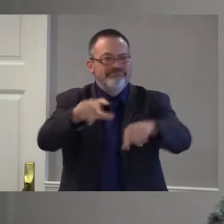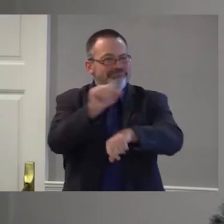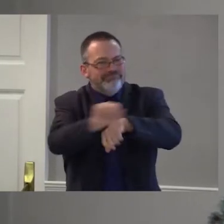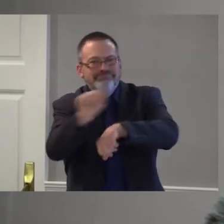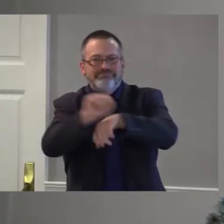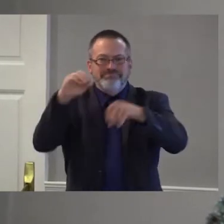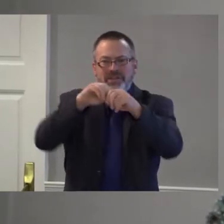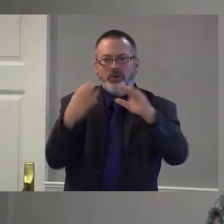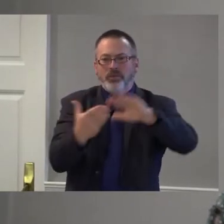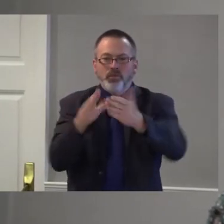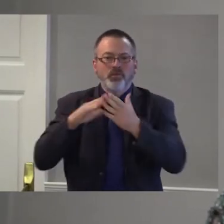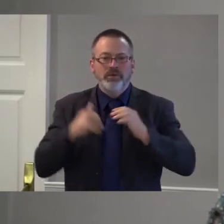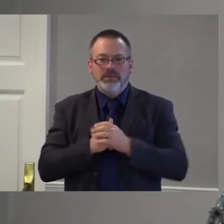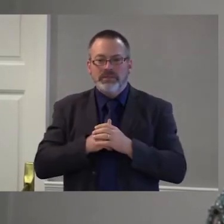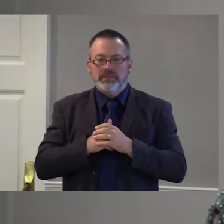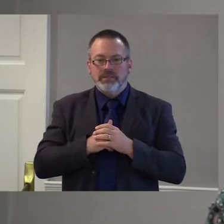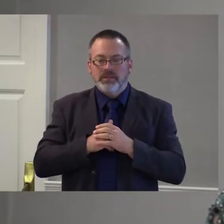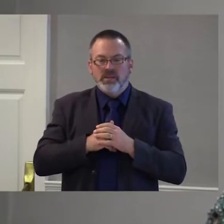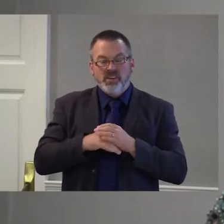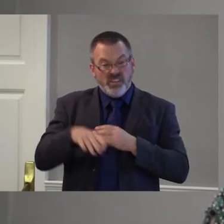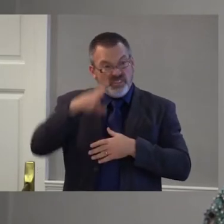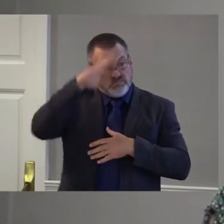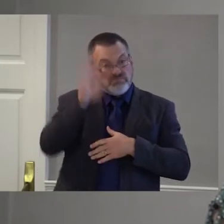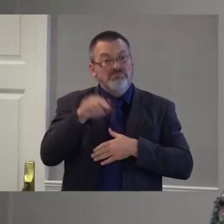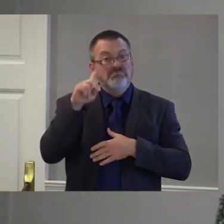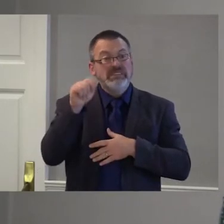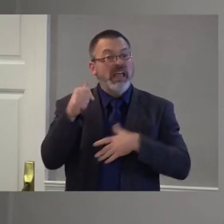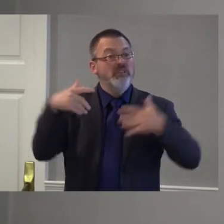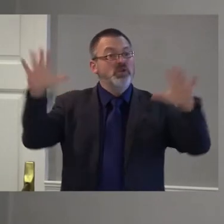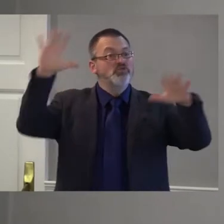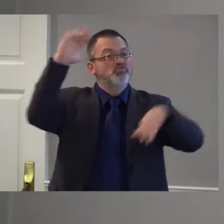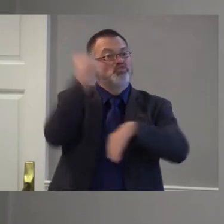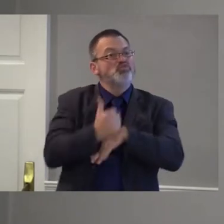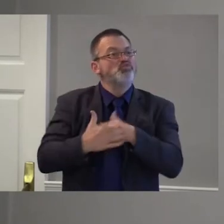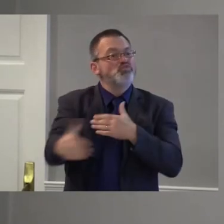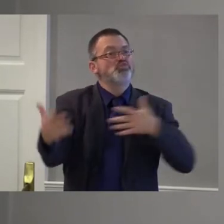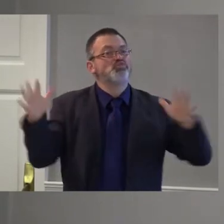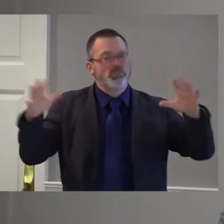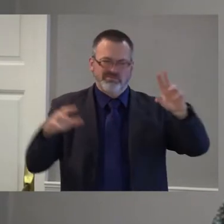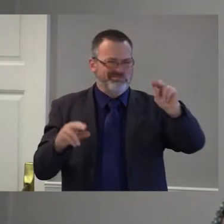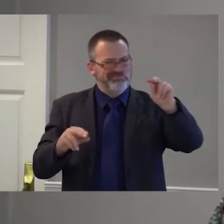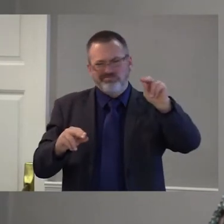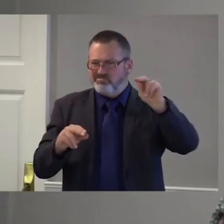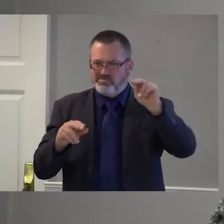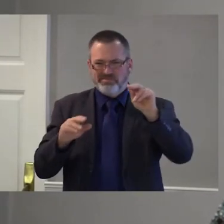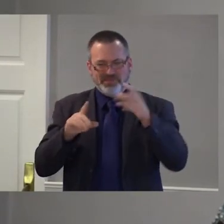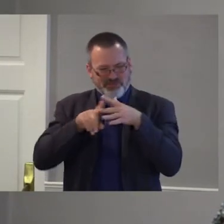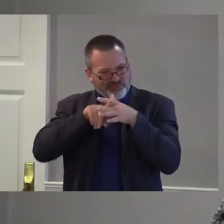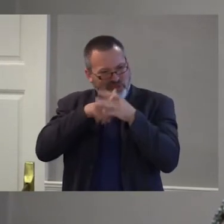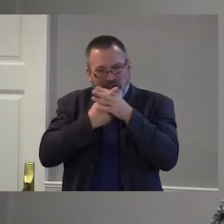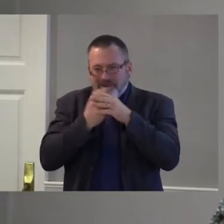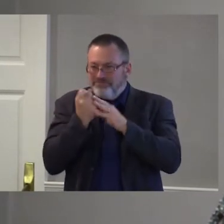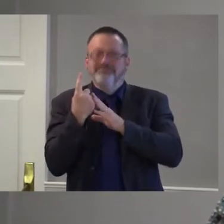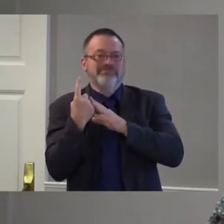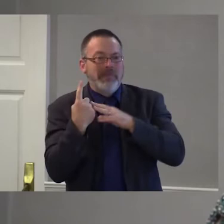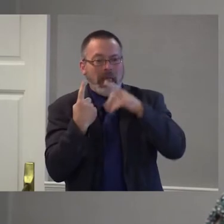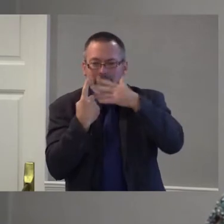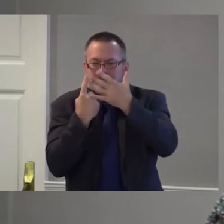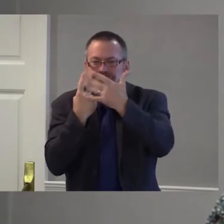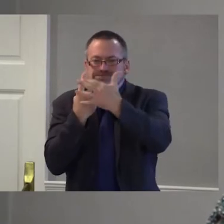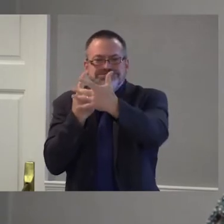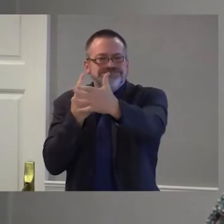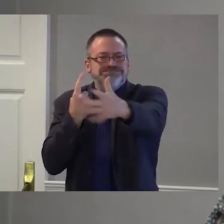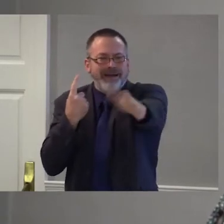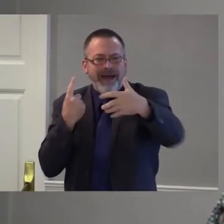do and our fight is uneven. Someday I'm going to write a song called Much More to Do, because it seems like that's the lyrics